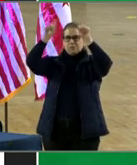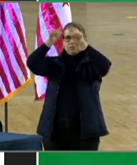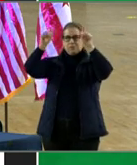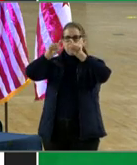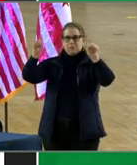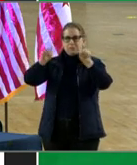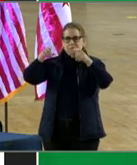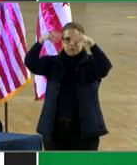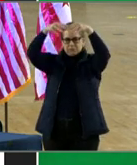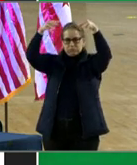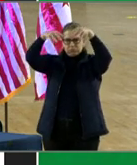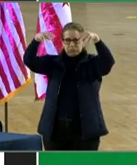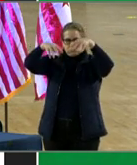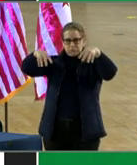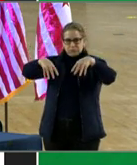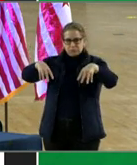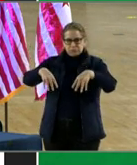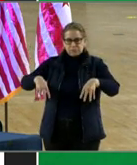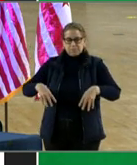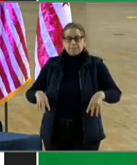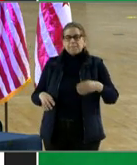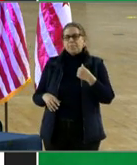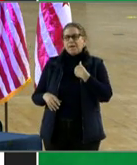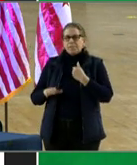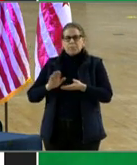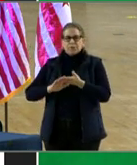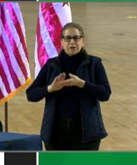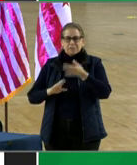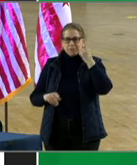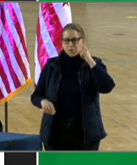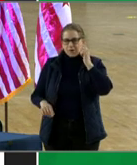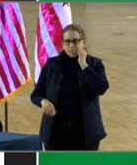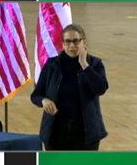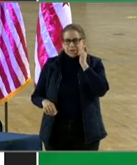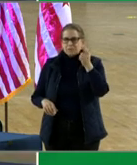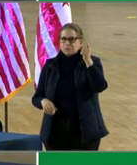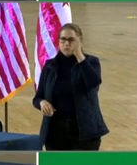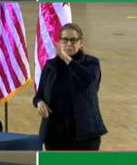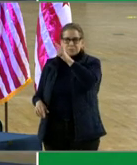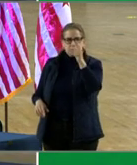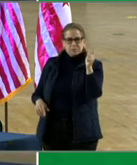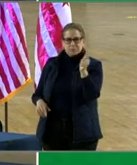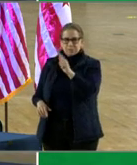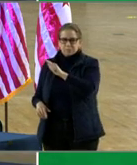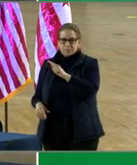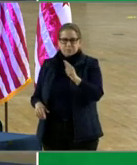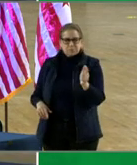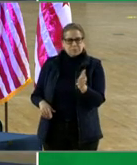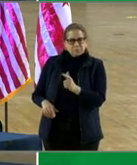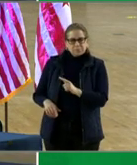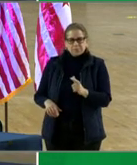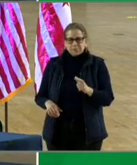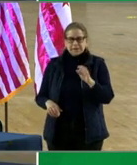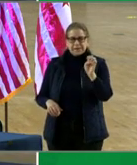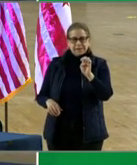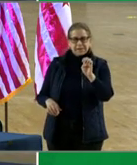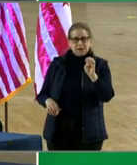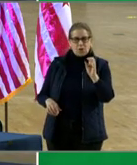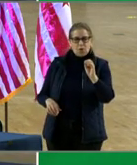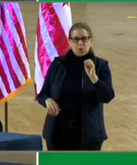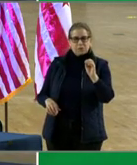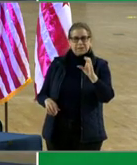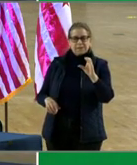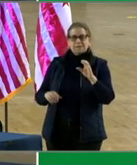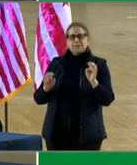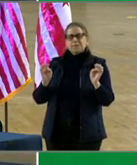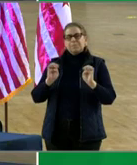daily operations of the government interact with the EOC. This citywide effort, we